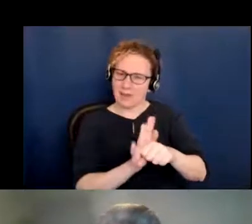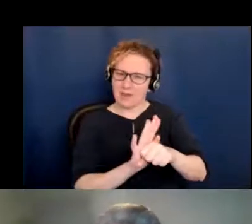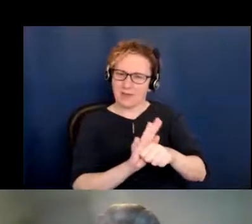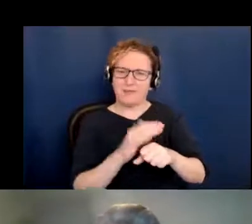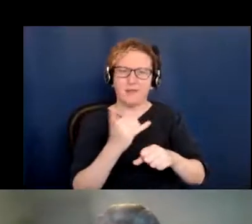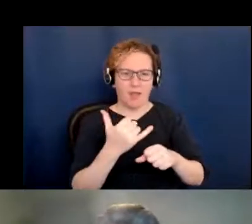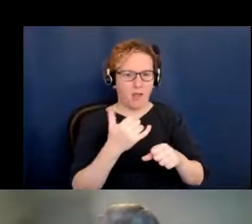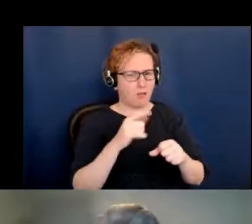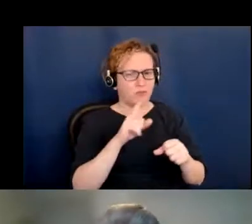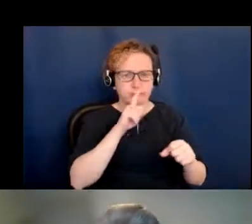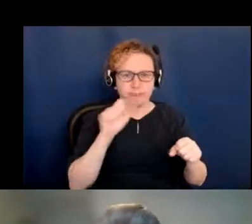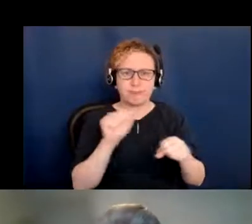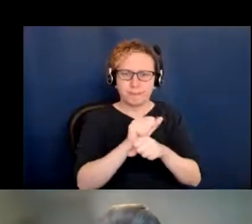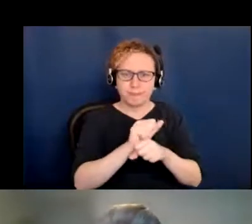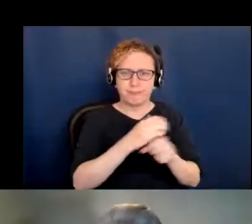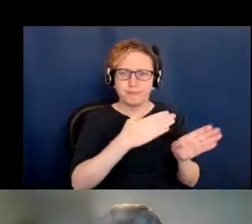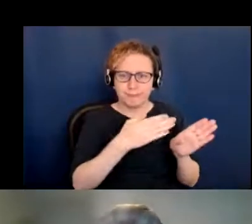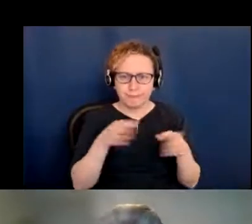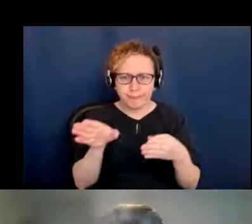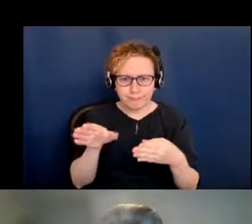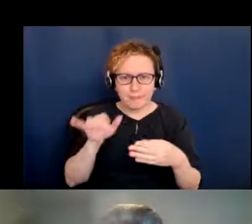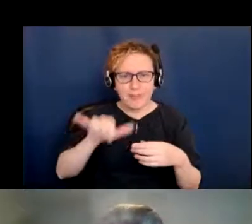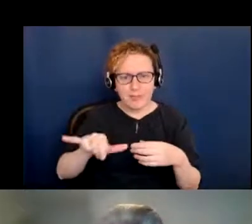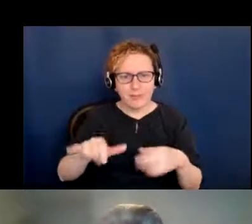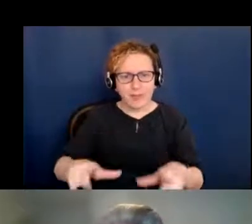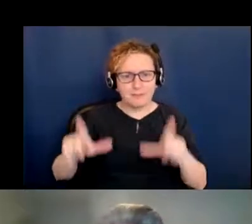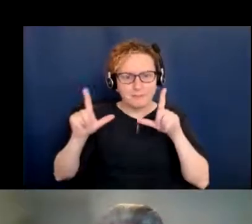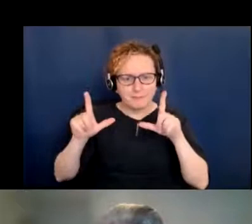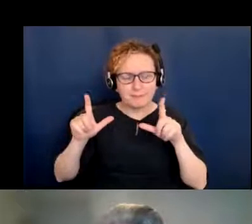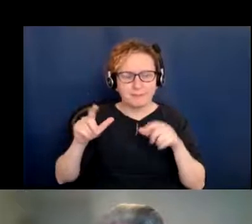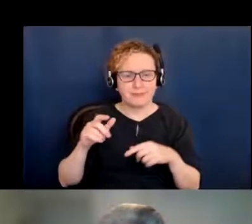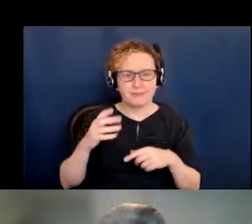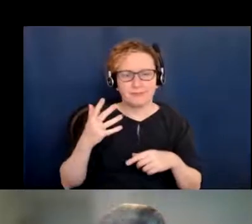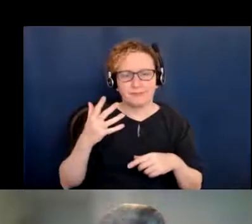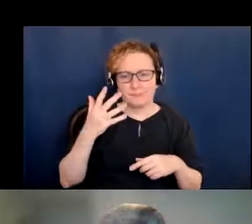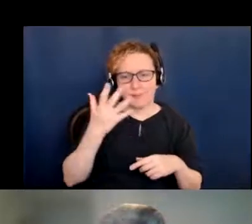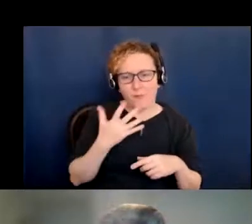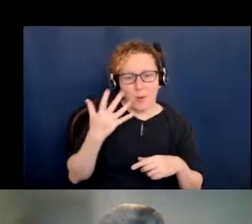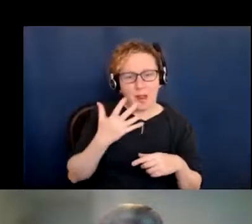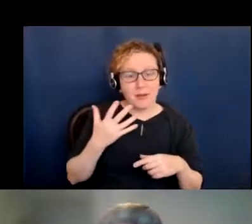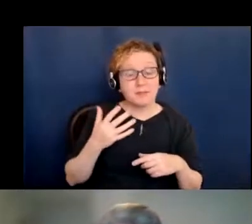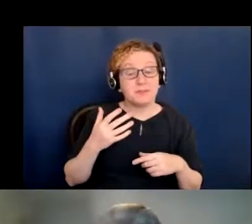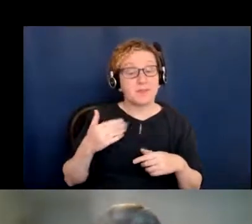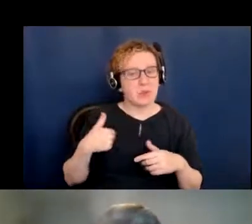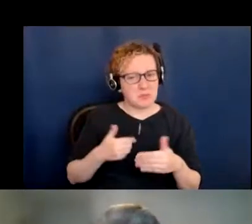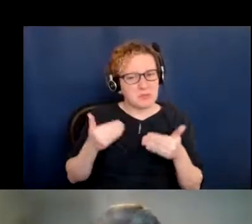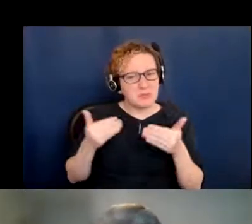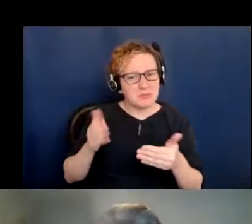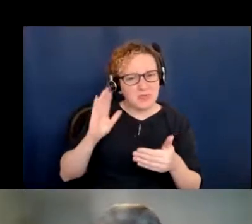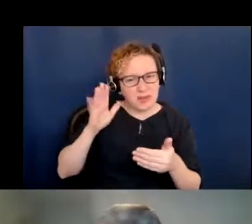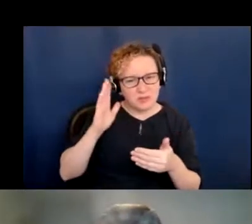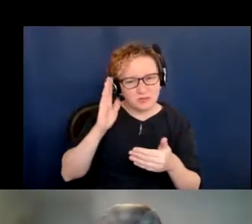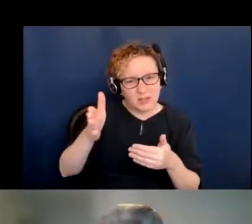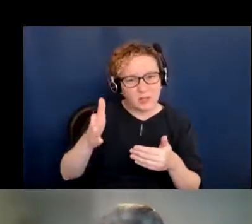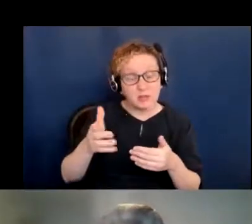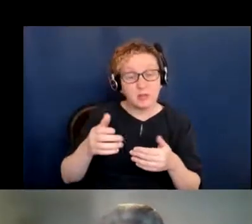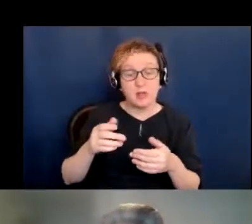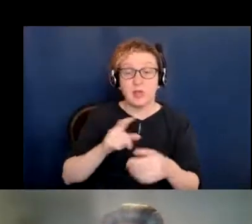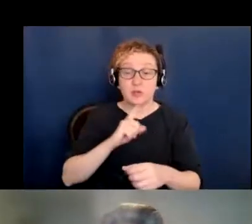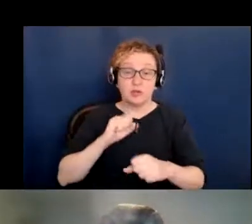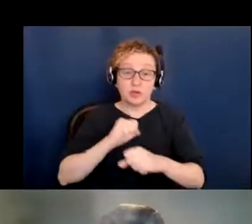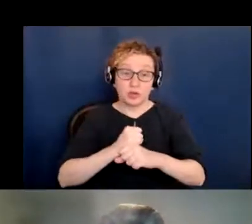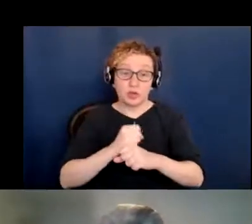format. It gave us the push that we needed to move in that direction, you know, and it also ensured that the university had the